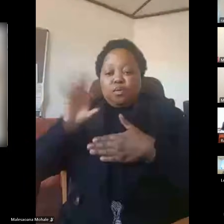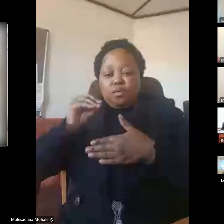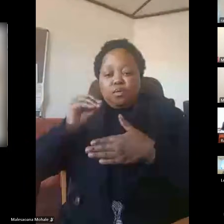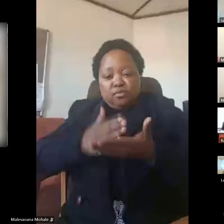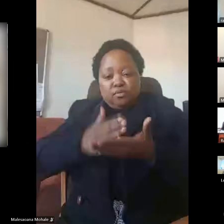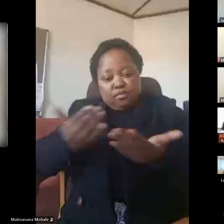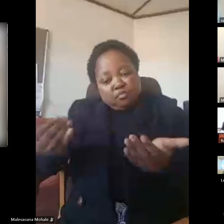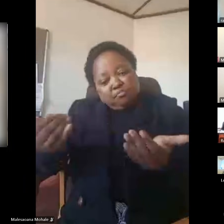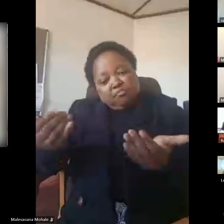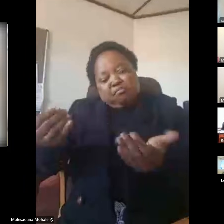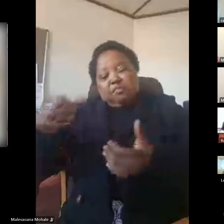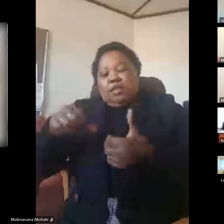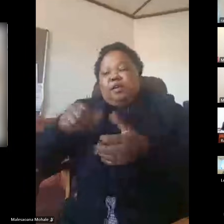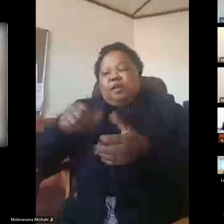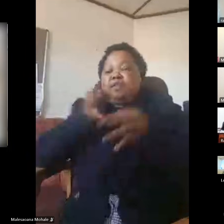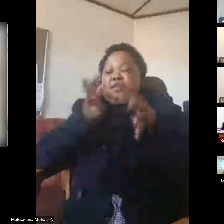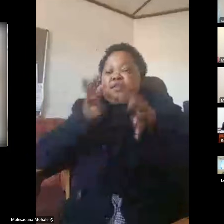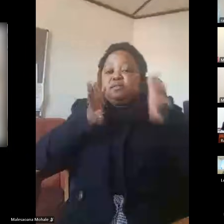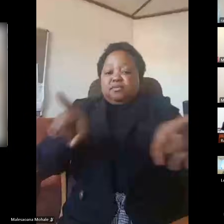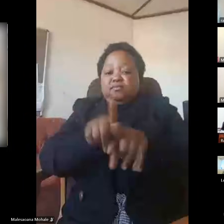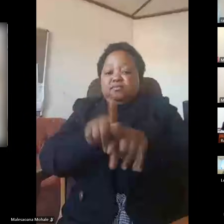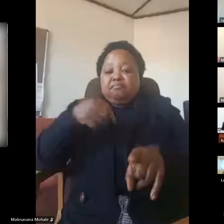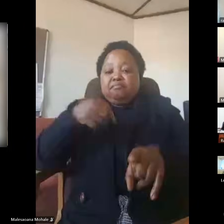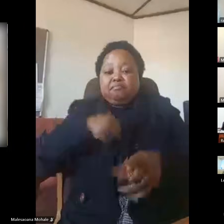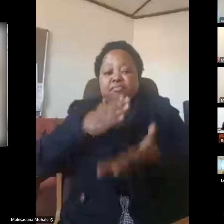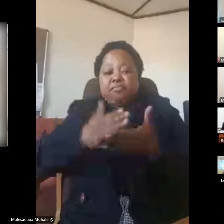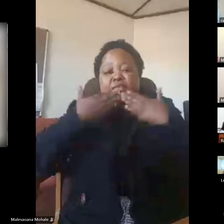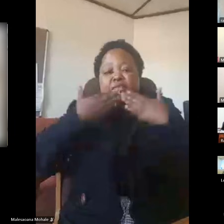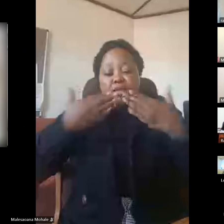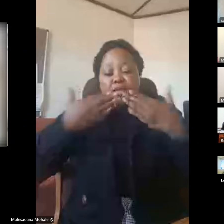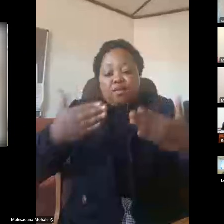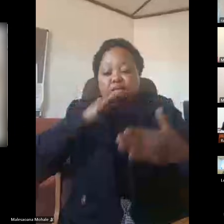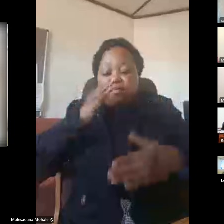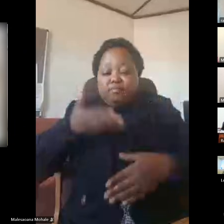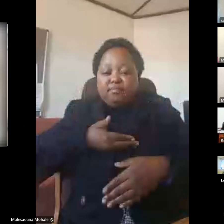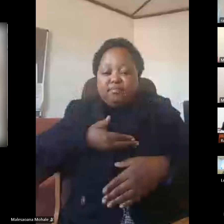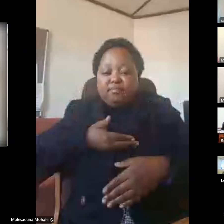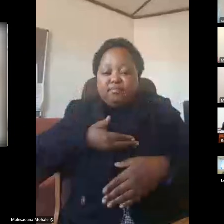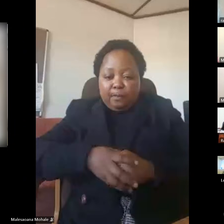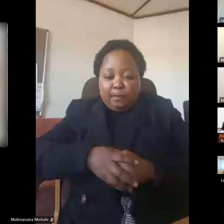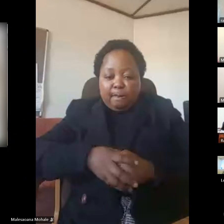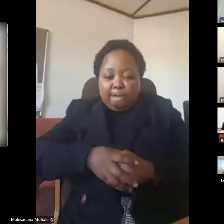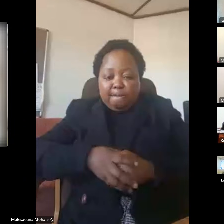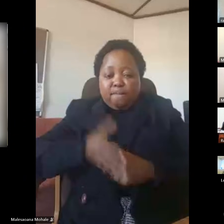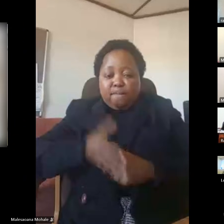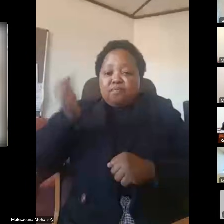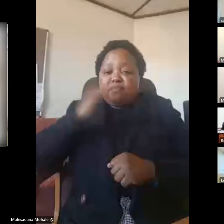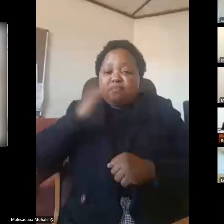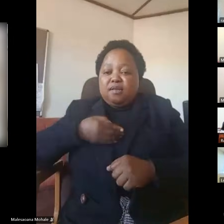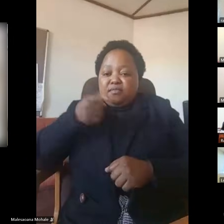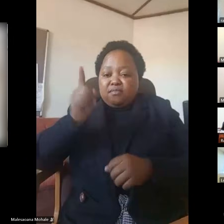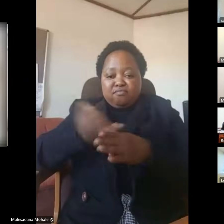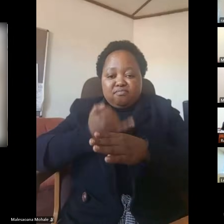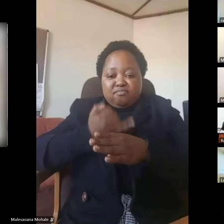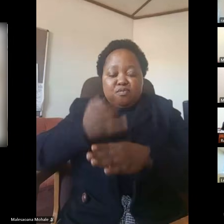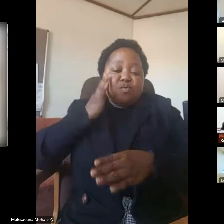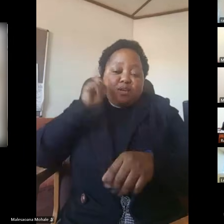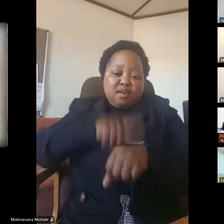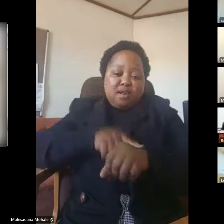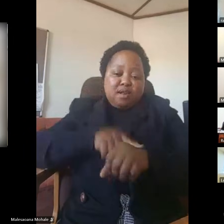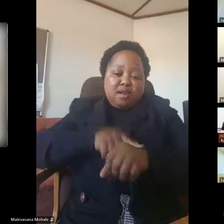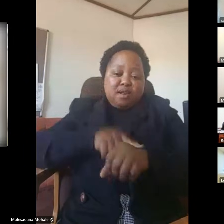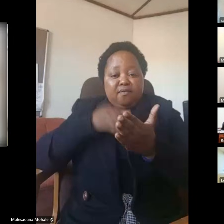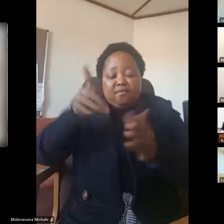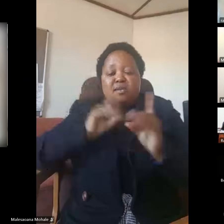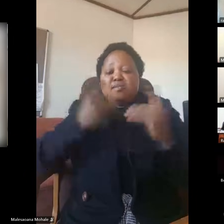co-facilitator here as well, I really thank you, Ndati. He's the one that groomed me when I arrived at the Department of Gender. So